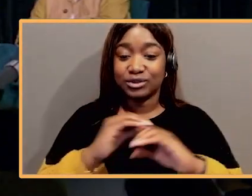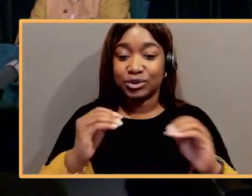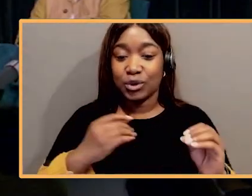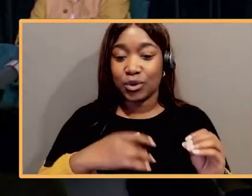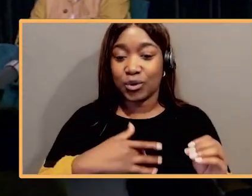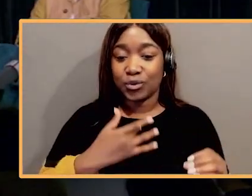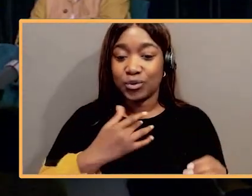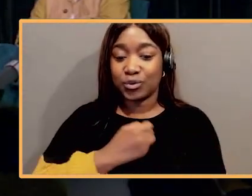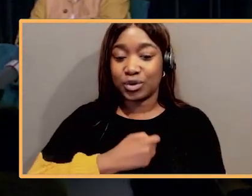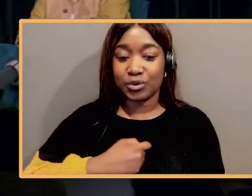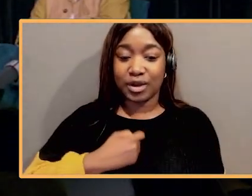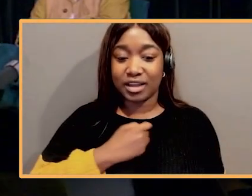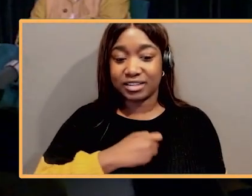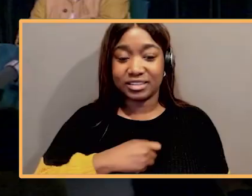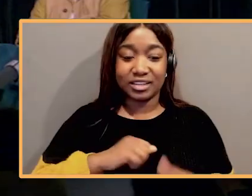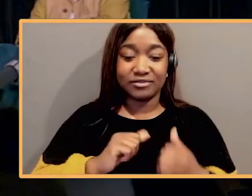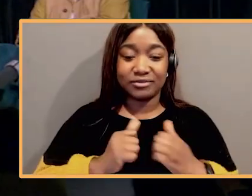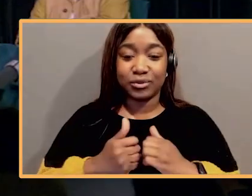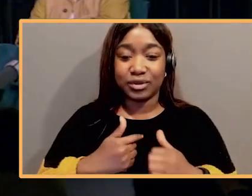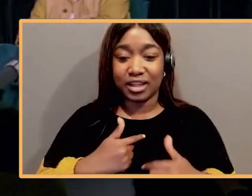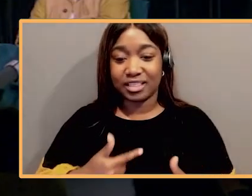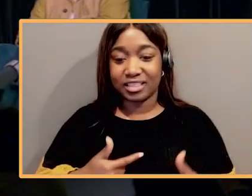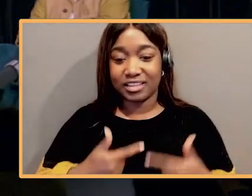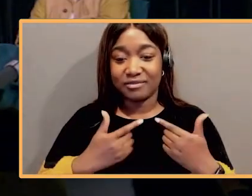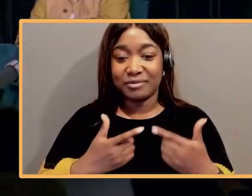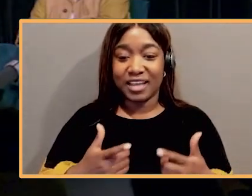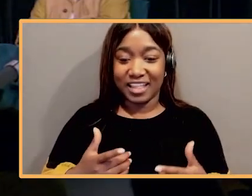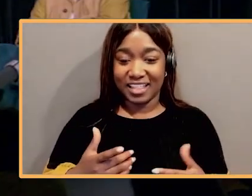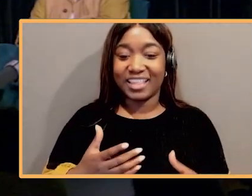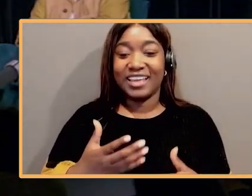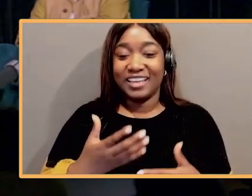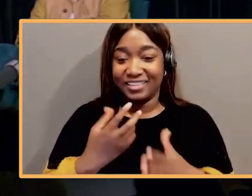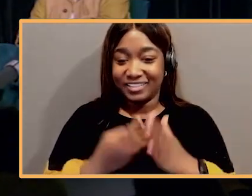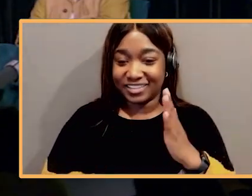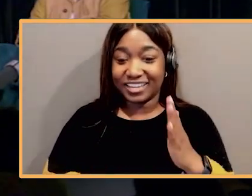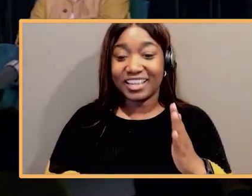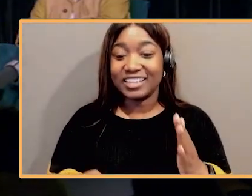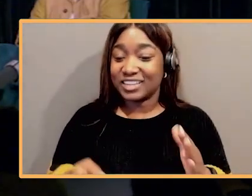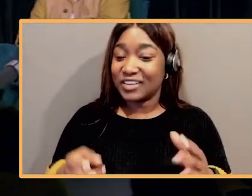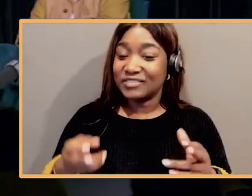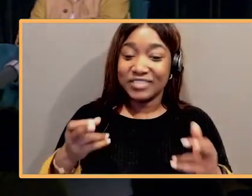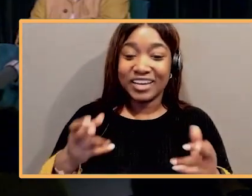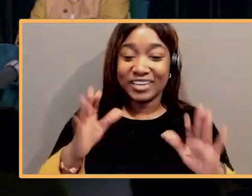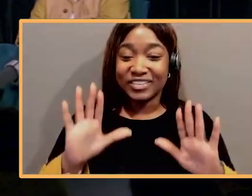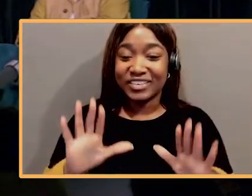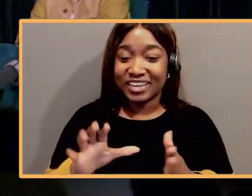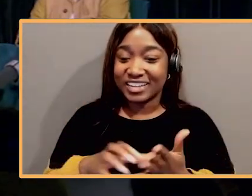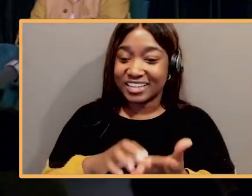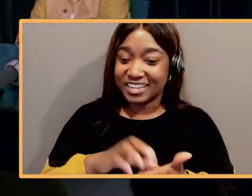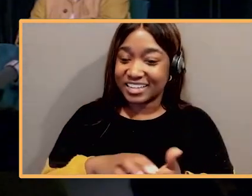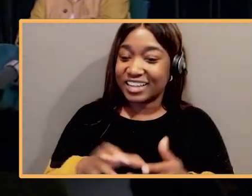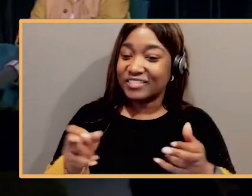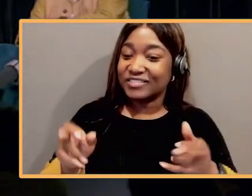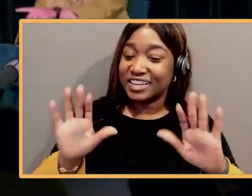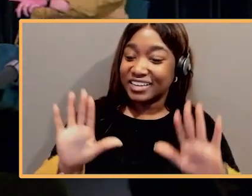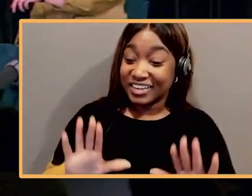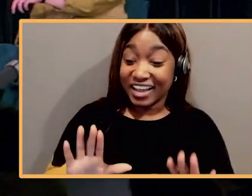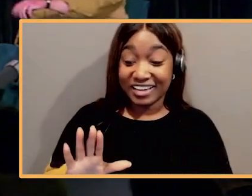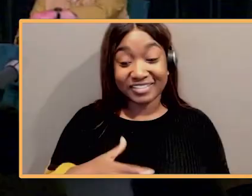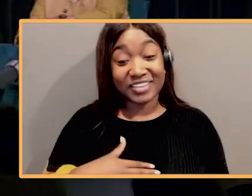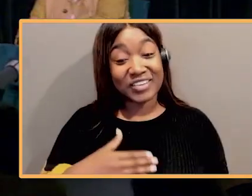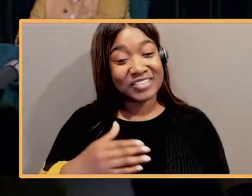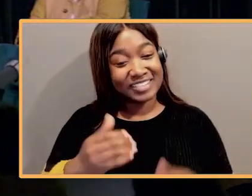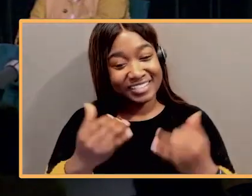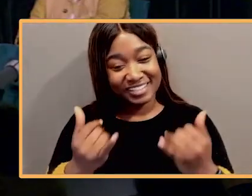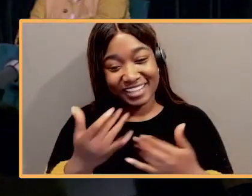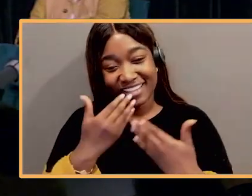life. That's a pretty fucking good cookie. It's fucking great. Yeah. With that, thank you everybody for being